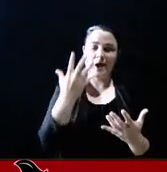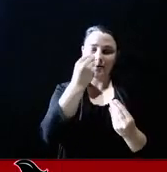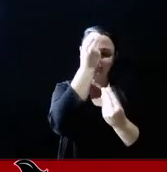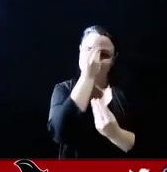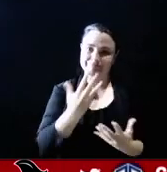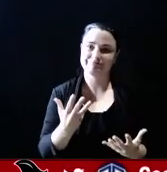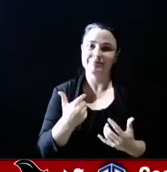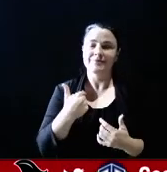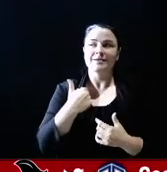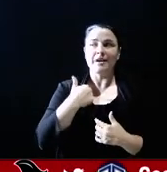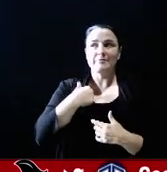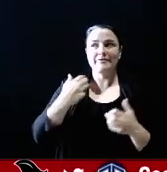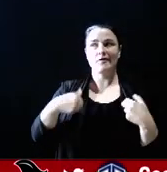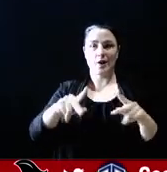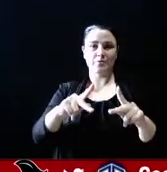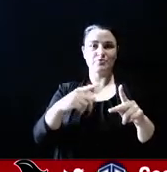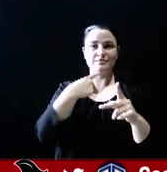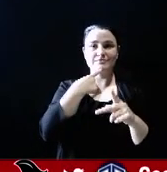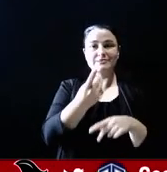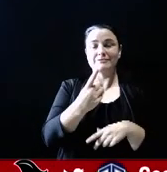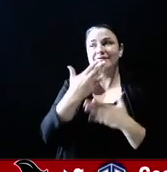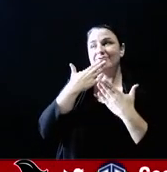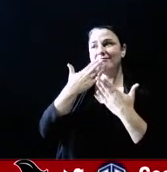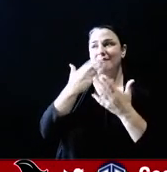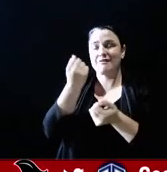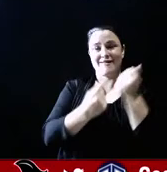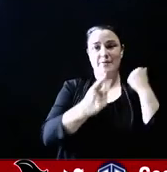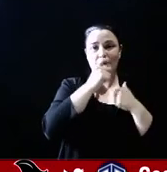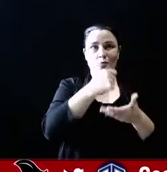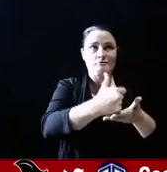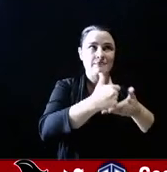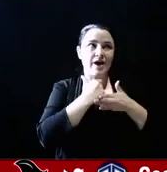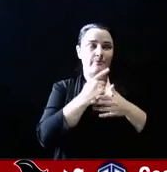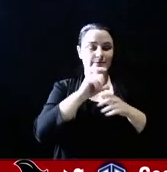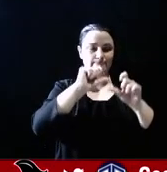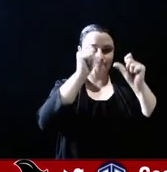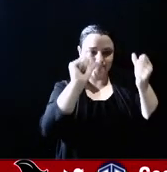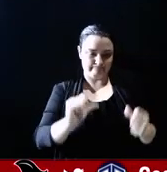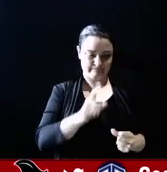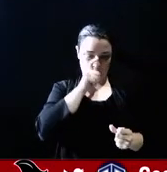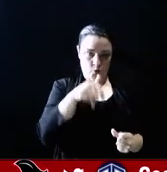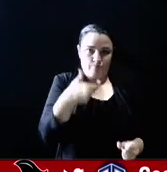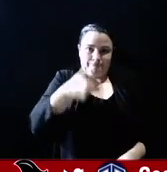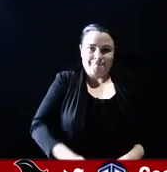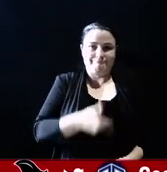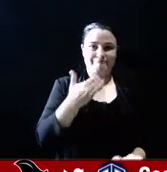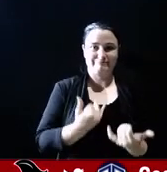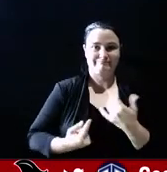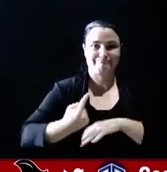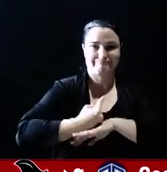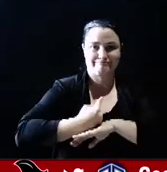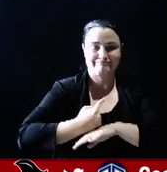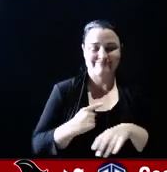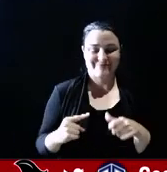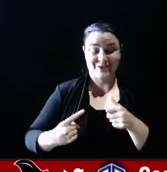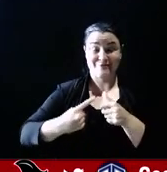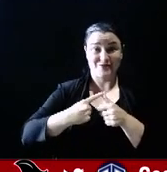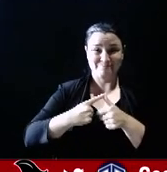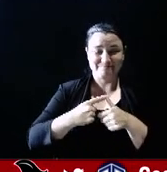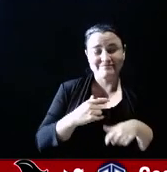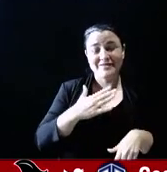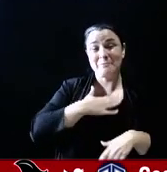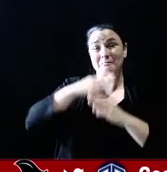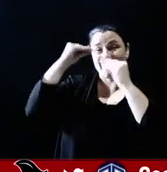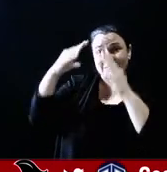everyone who's inspired me and shaped me into the person I am today during these past 4 years. First, I'd like to thank my